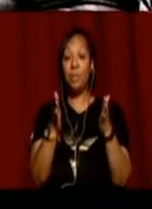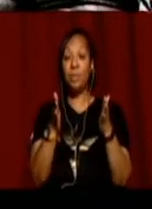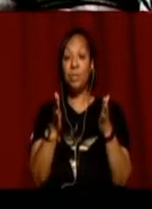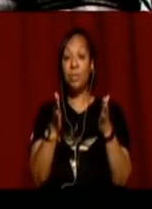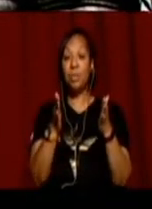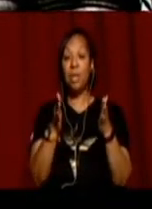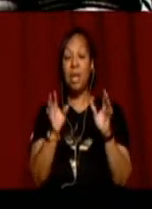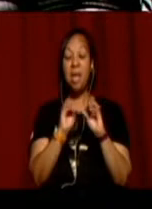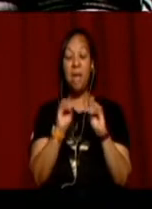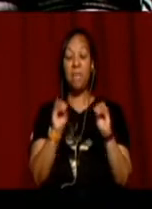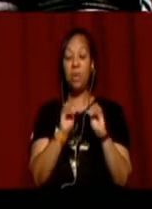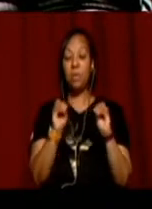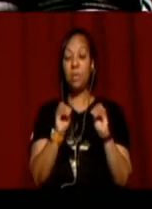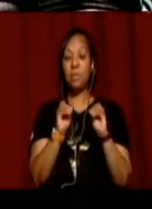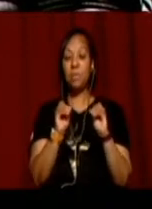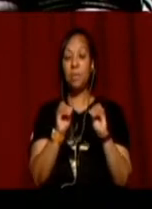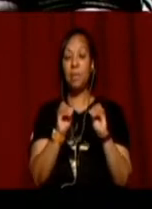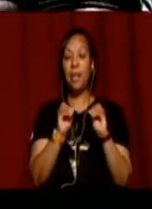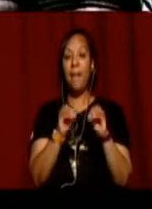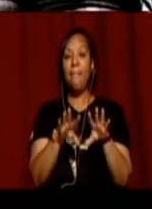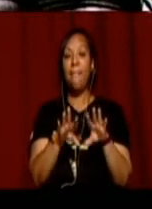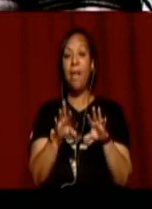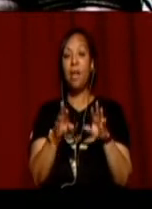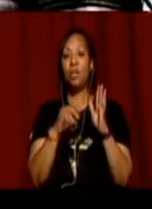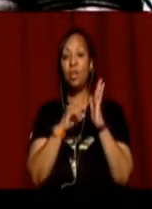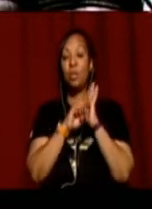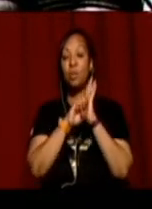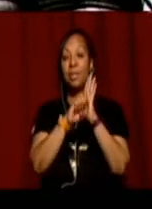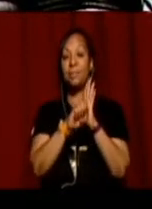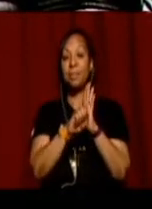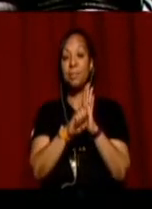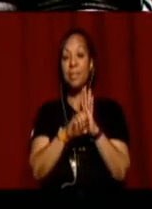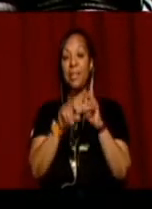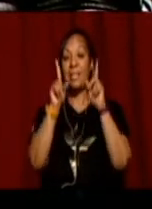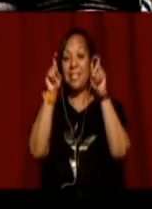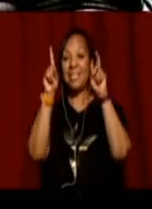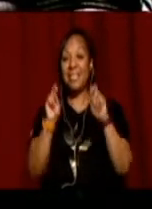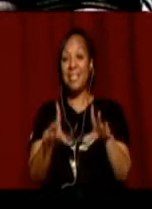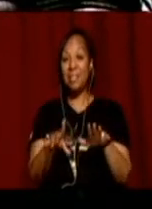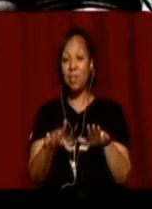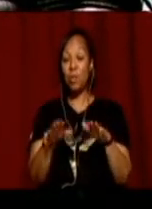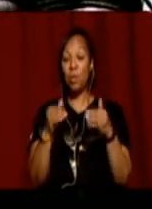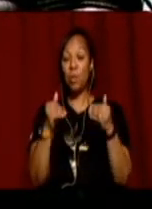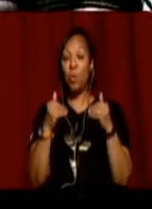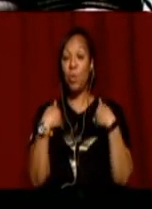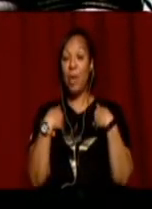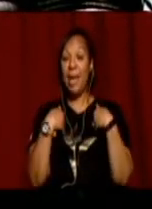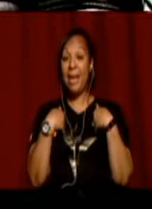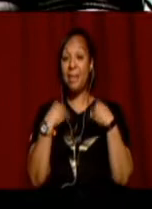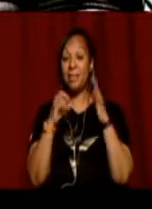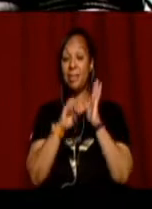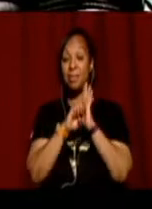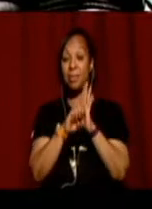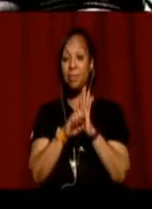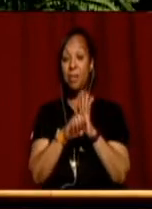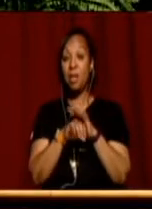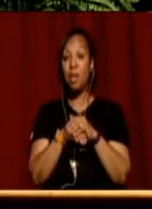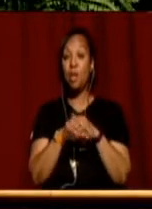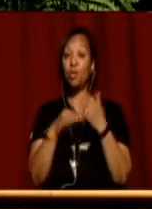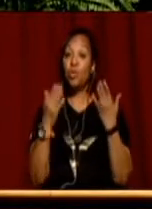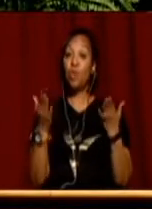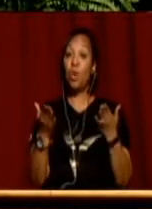who have no symptoms to go get tested, because we didn't have enough tests to test the people who had symptoms. Right. You know what I'm saying?